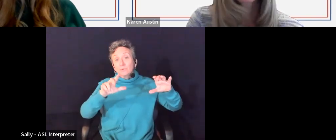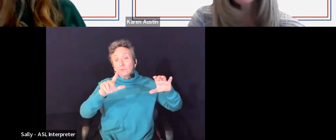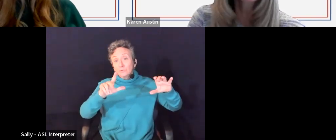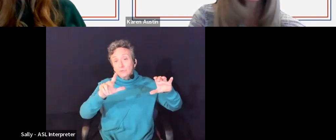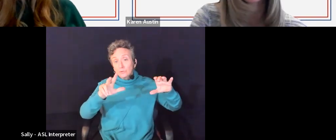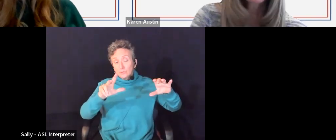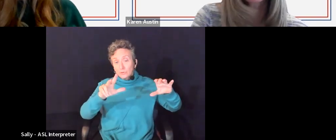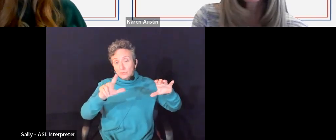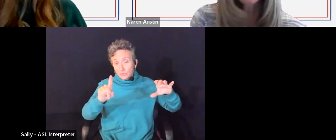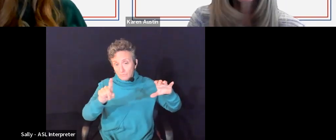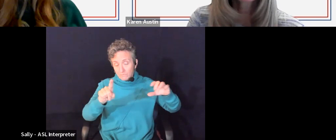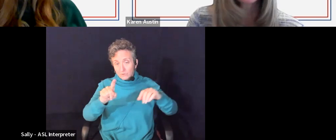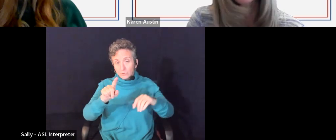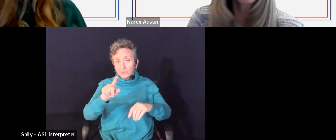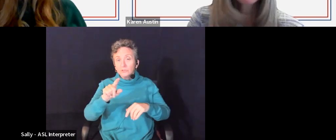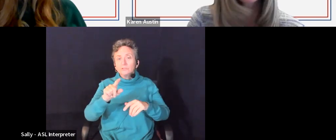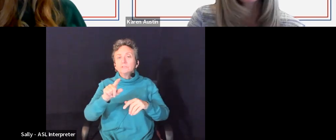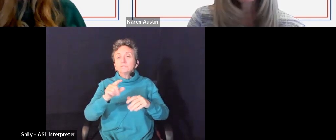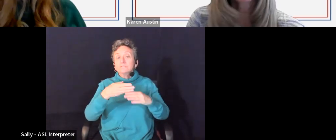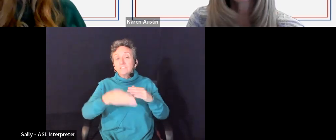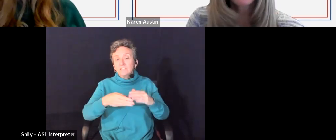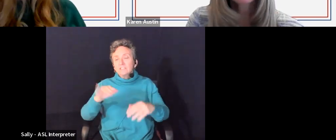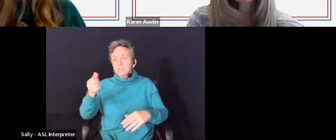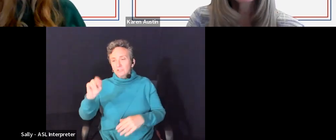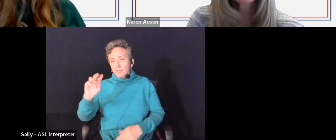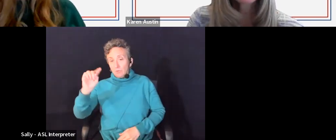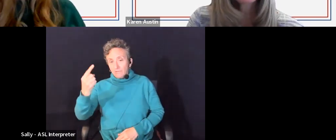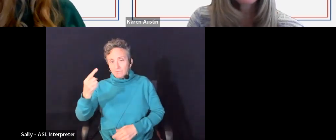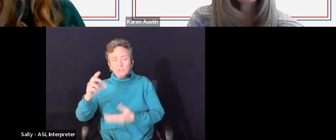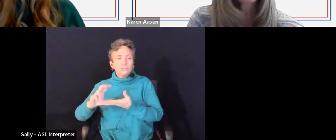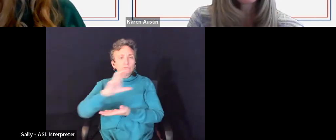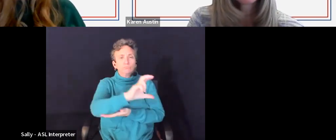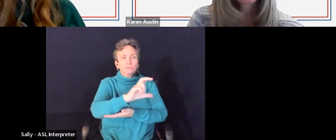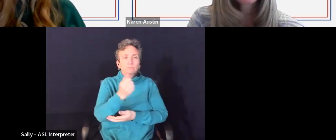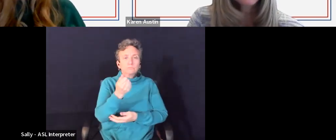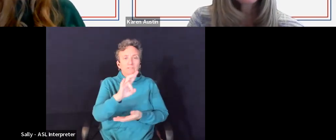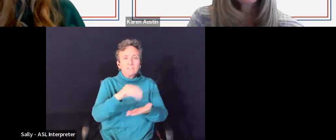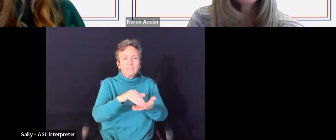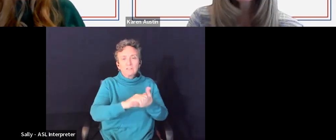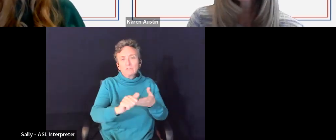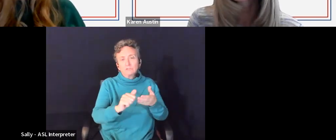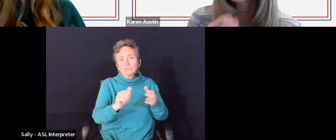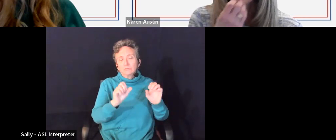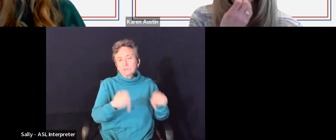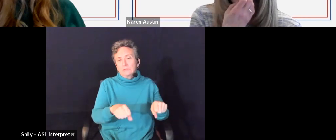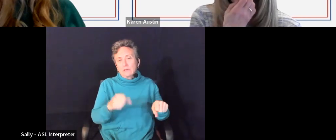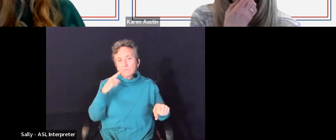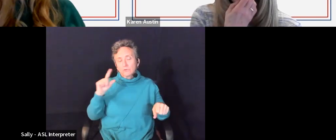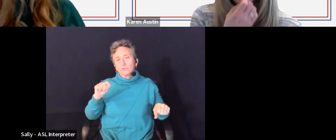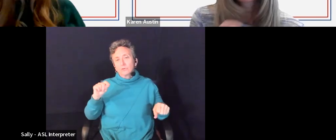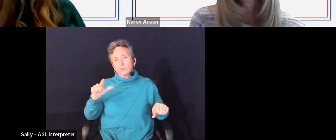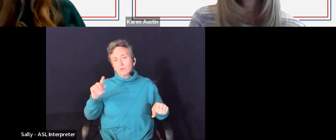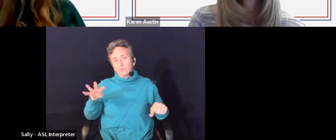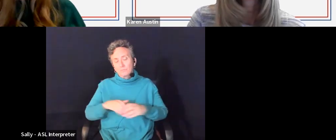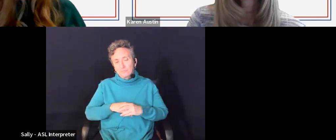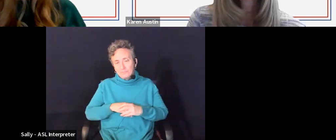So theoretically, if you did it in December and January, you're doing it back to back. It's just 17,000 per calendar year.